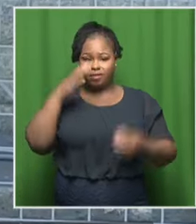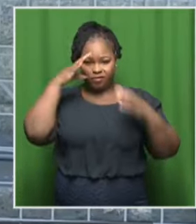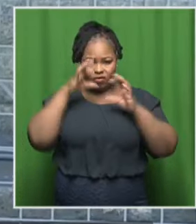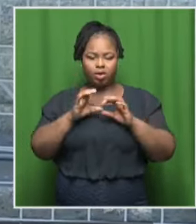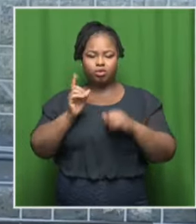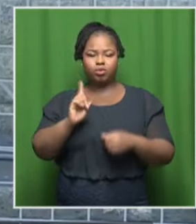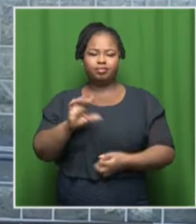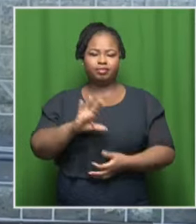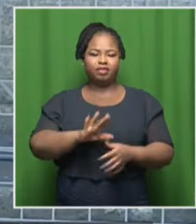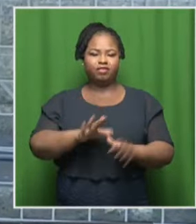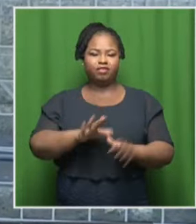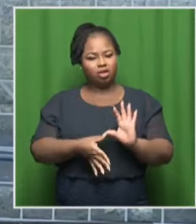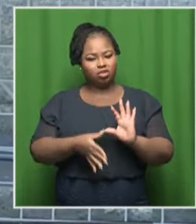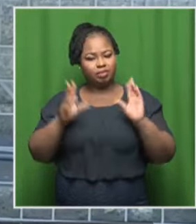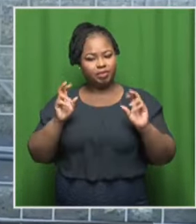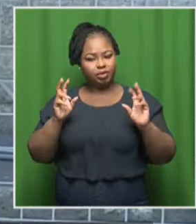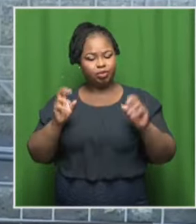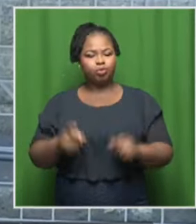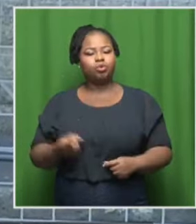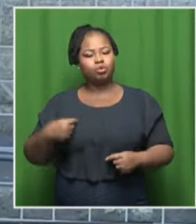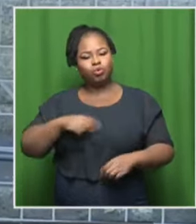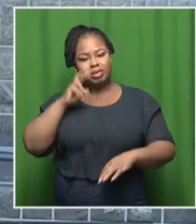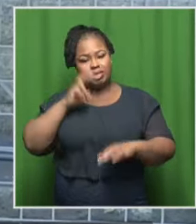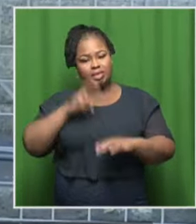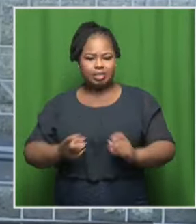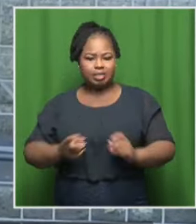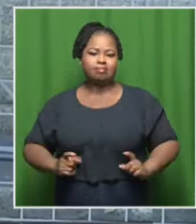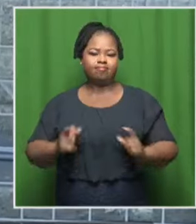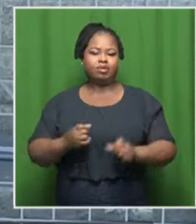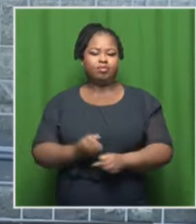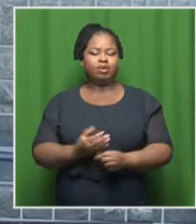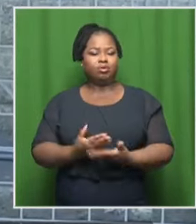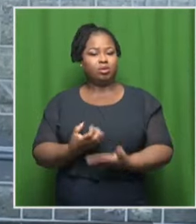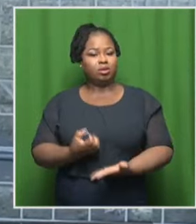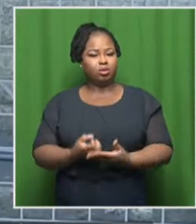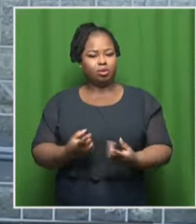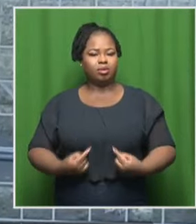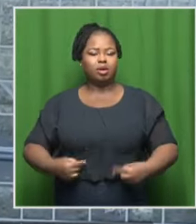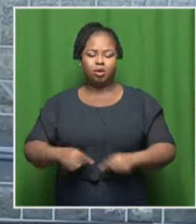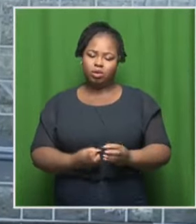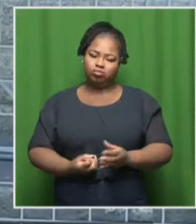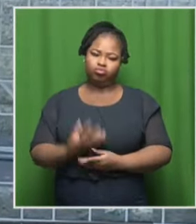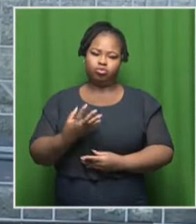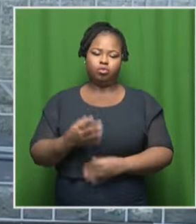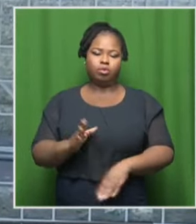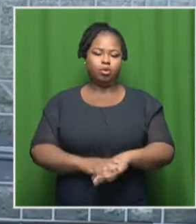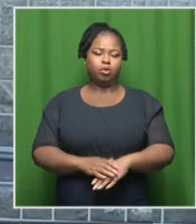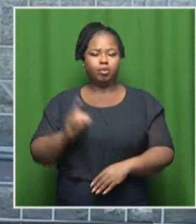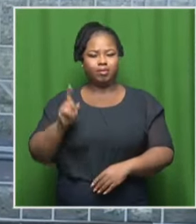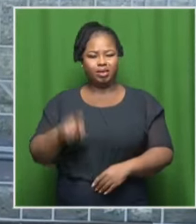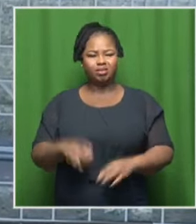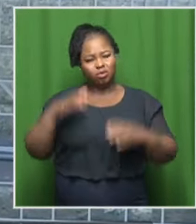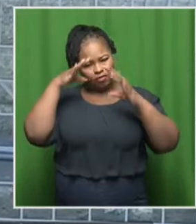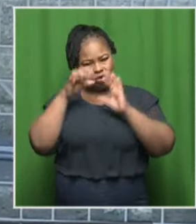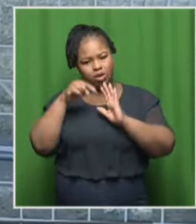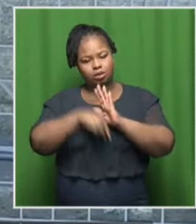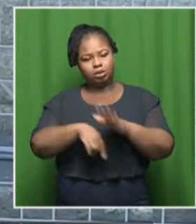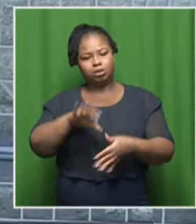of infrastructure. We need catalysts to ensure that we get the economy growing. So there's going to be a lot of focus likely